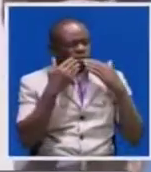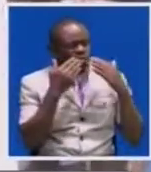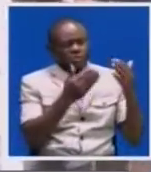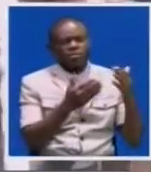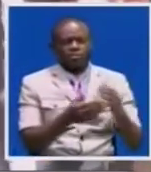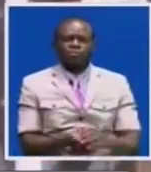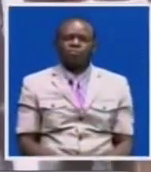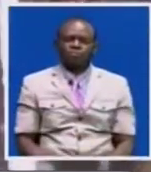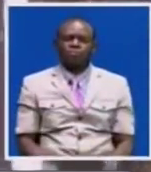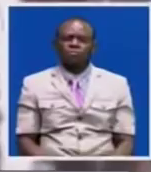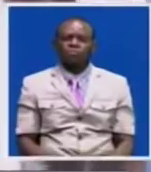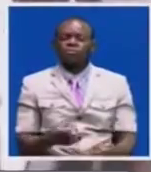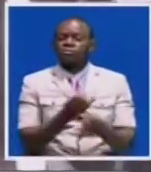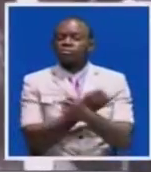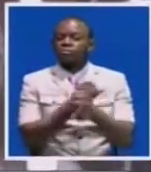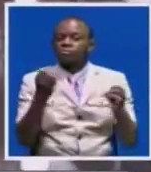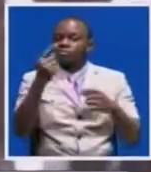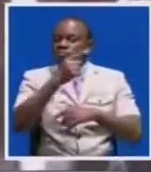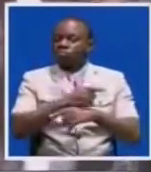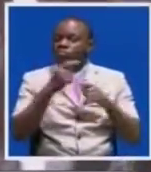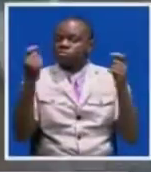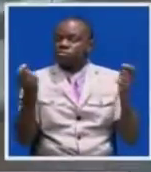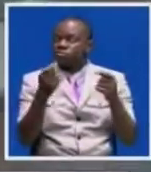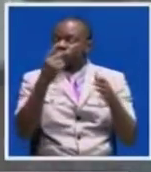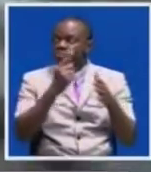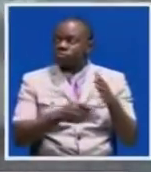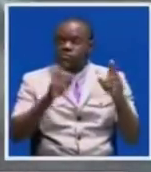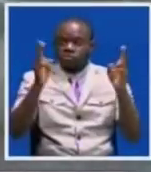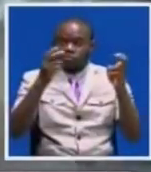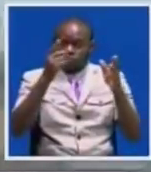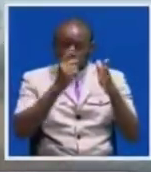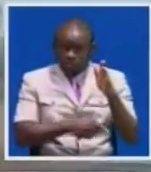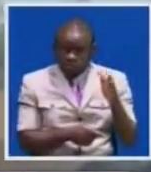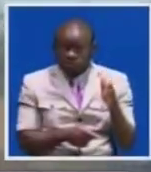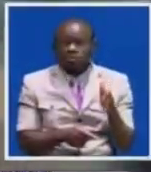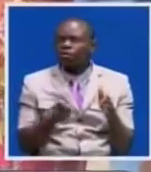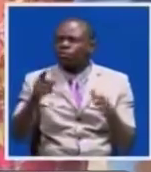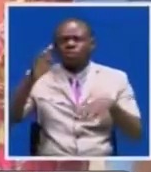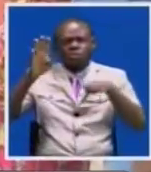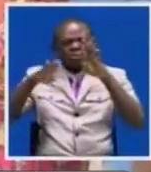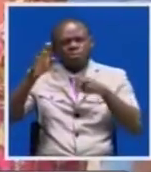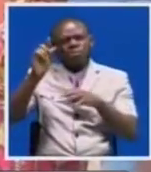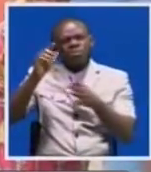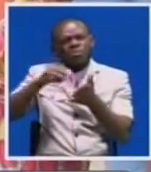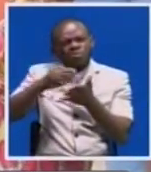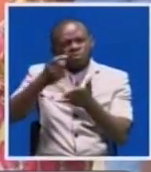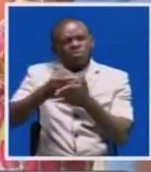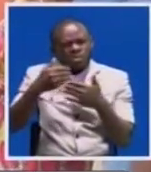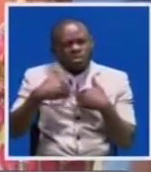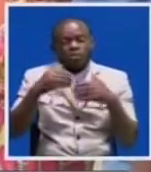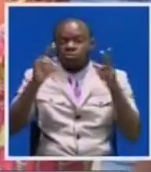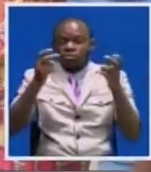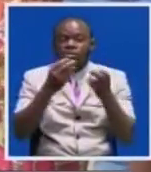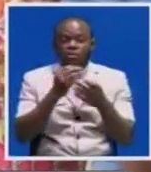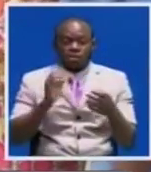The theme for this year's Independence Day, which was preceded by showers in Massa district, is Our Freedom, Our Country, Our Responsibility.